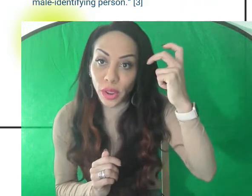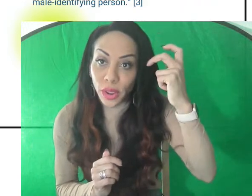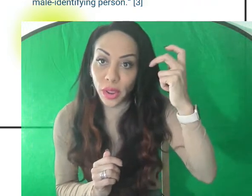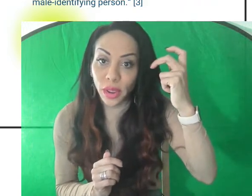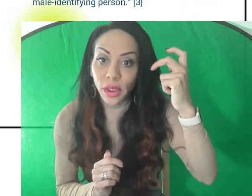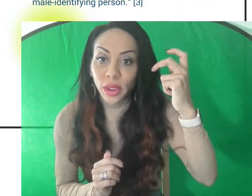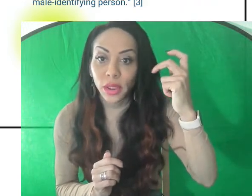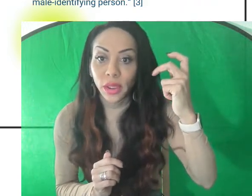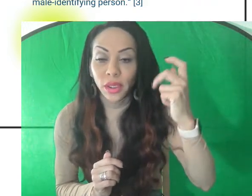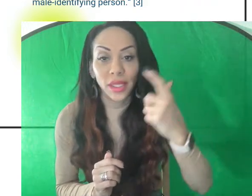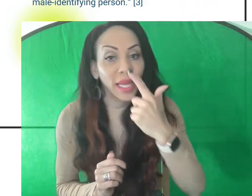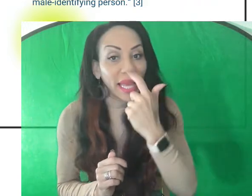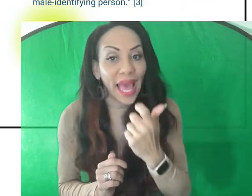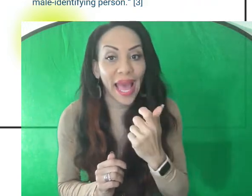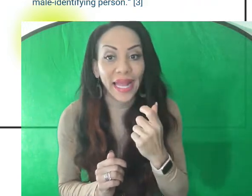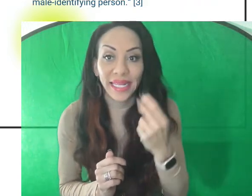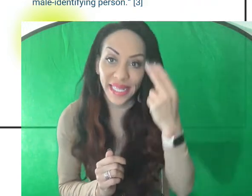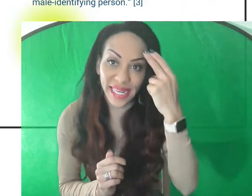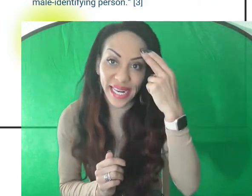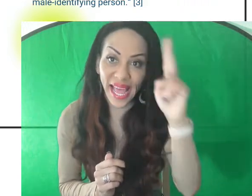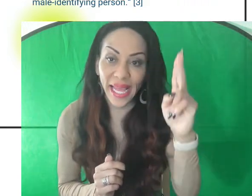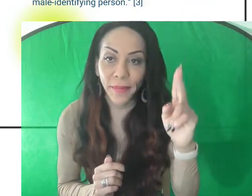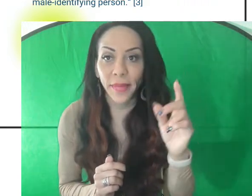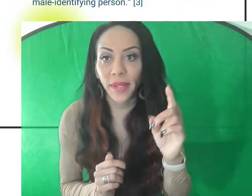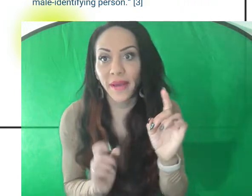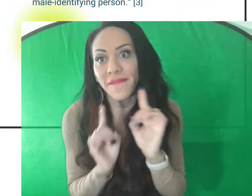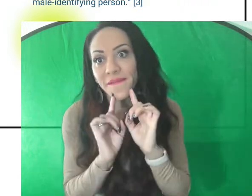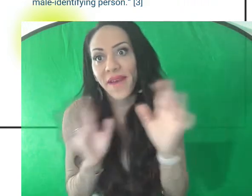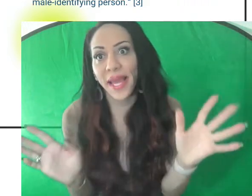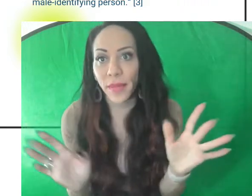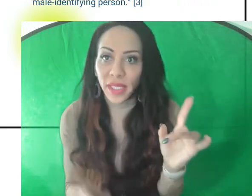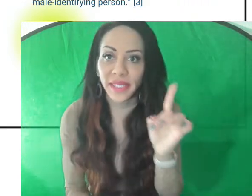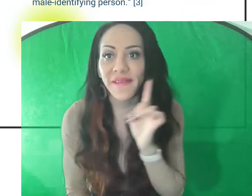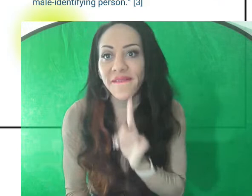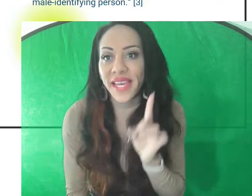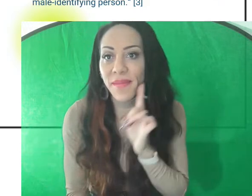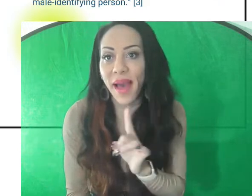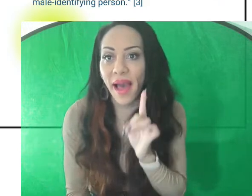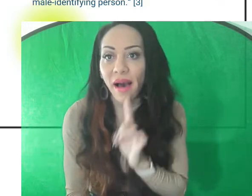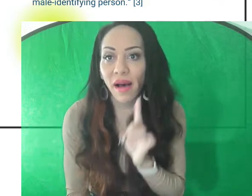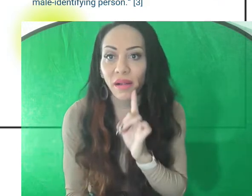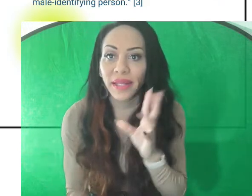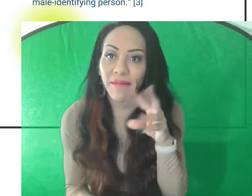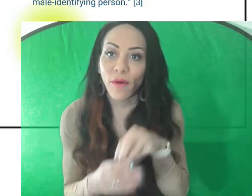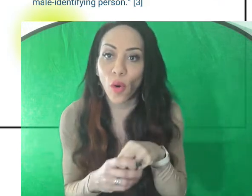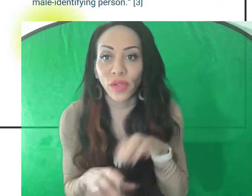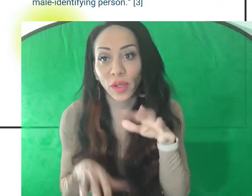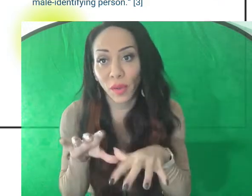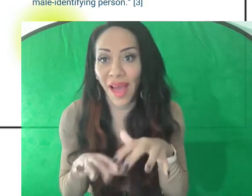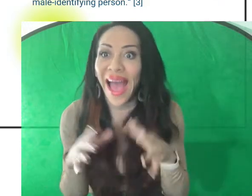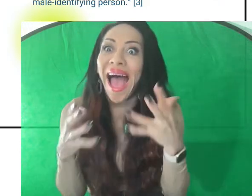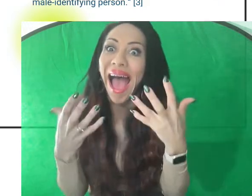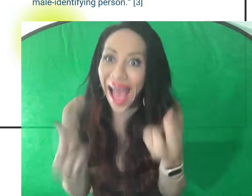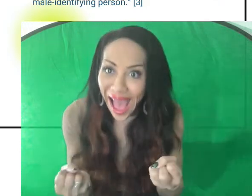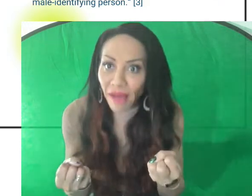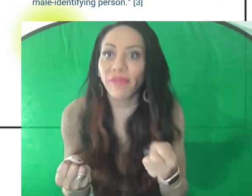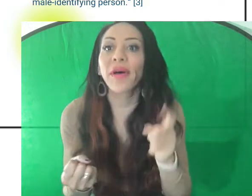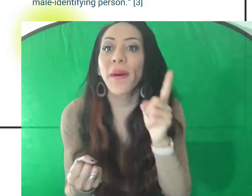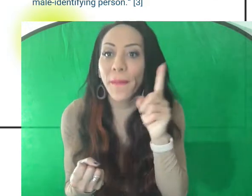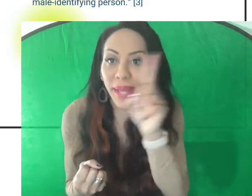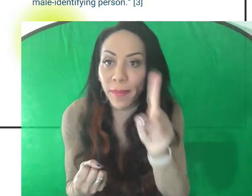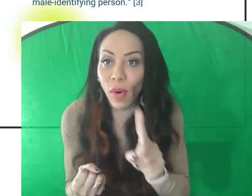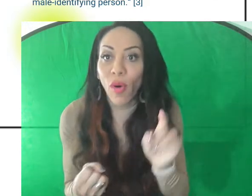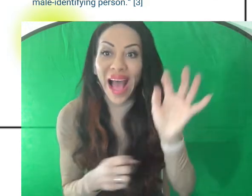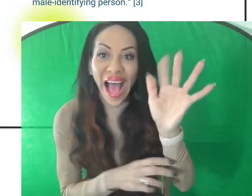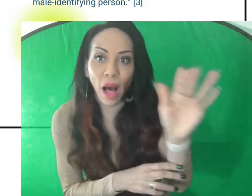name a famous female identifying person in technology. So it's really understanding that, you know, there are people out there, but it's not being named, it's not known,